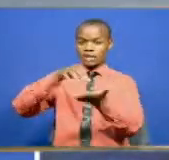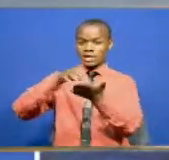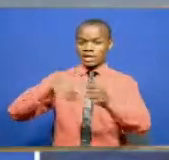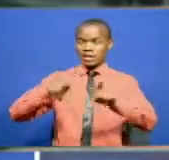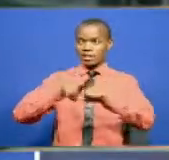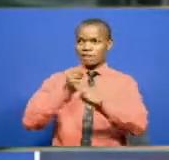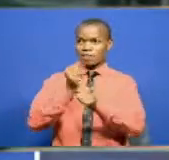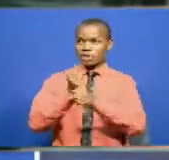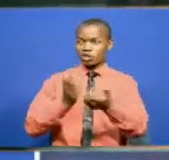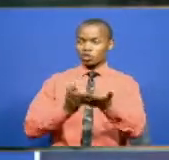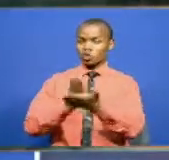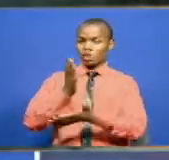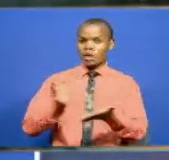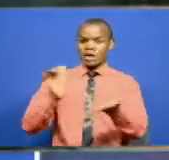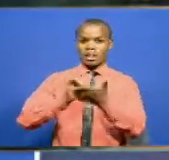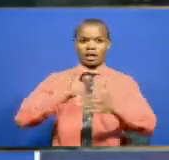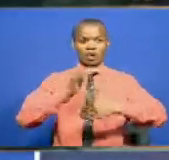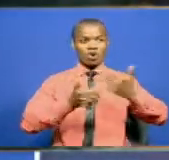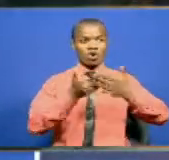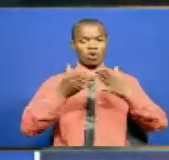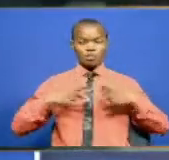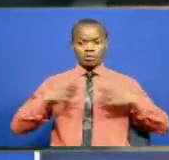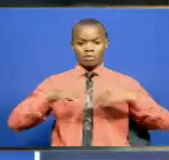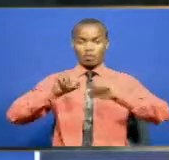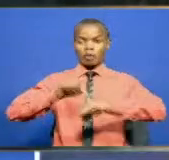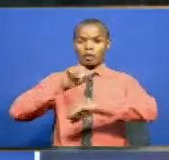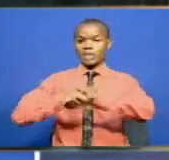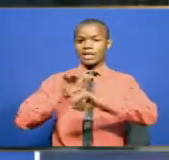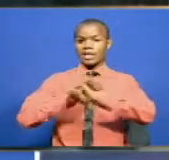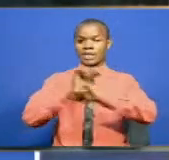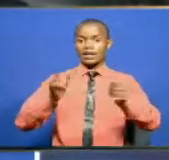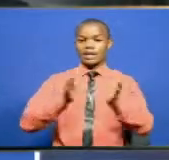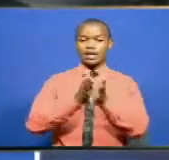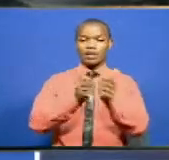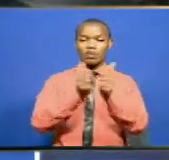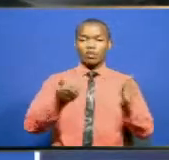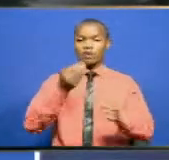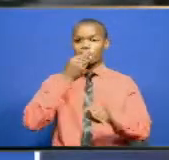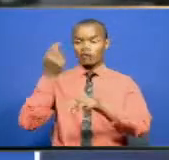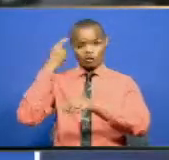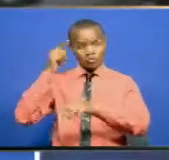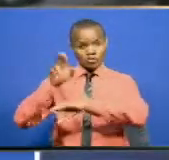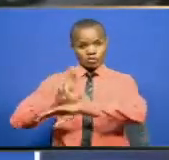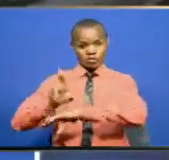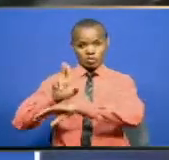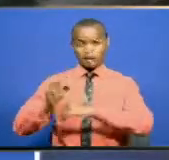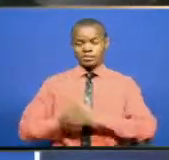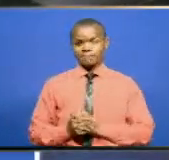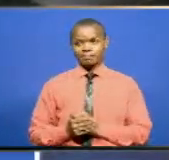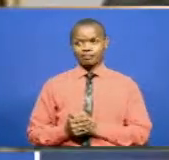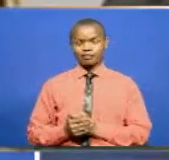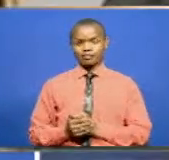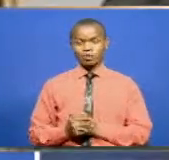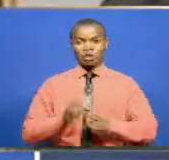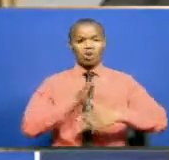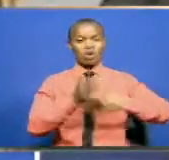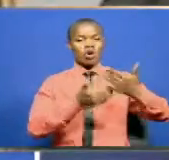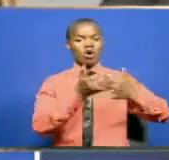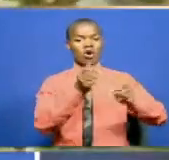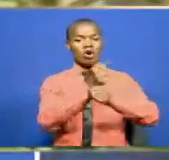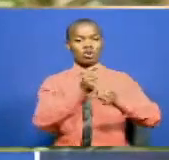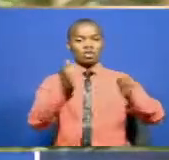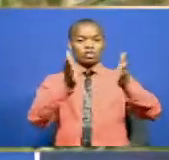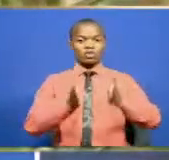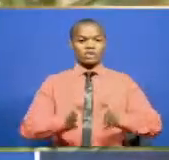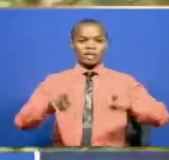that the Kenyan consumer has access to clean and safe food for consumption. The general public and all stakeholders, including millers,